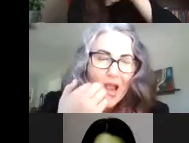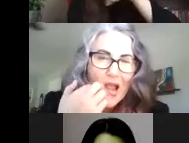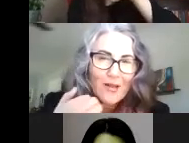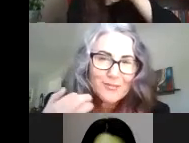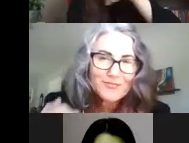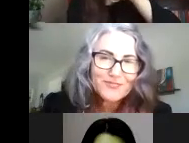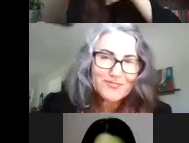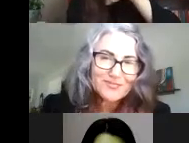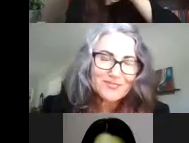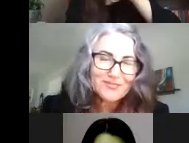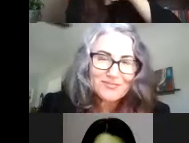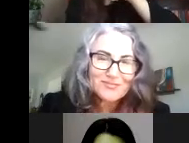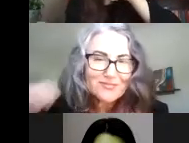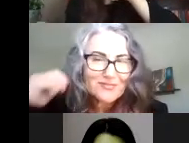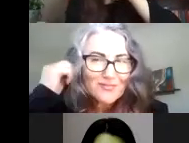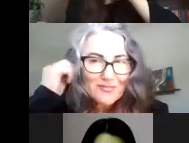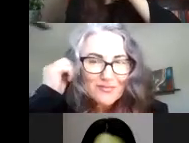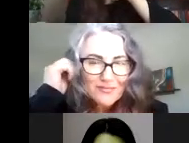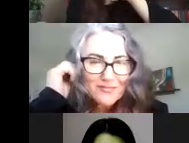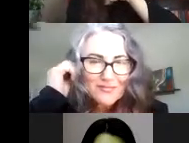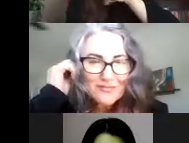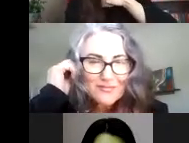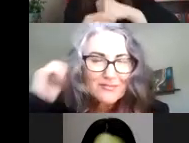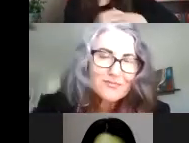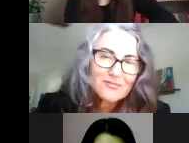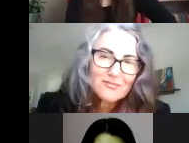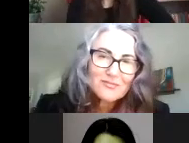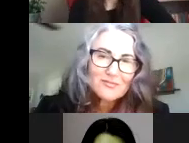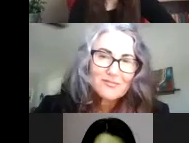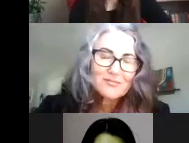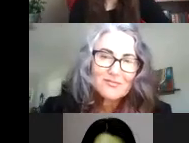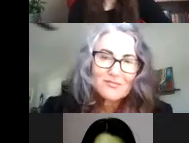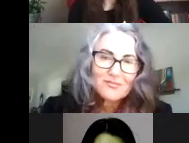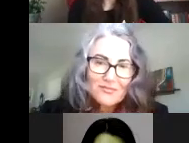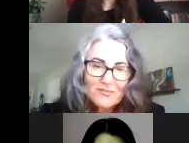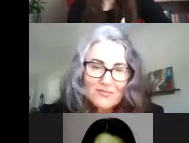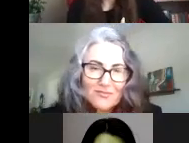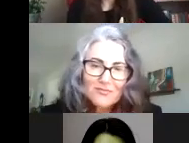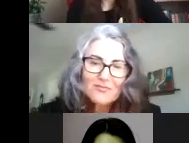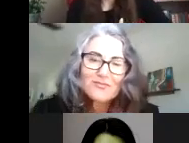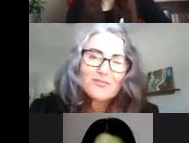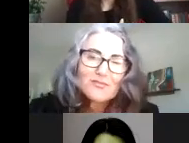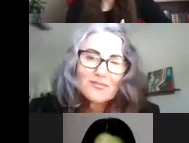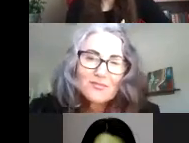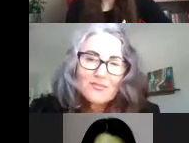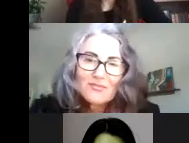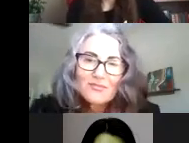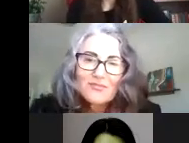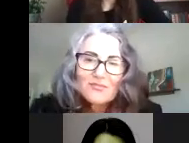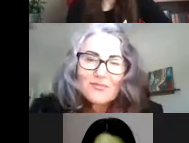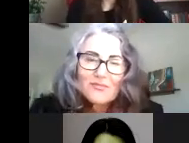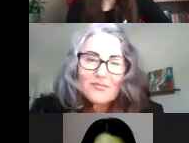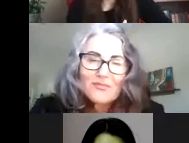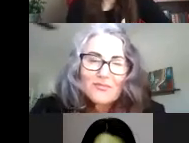Next, I'd like to talk about the Ghana experience. So how in the world do we go from Peru to Ghana?